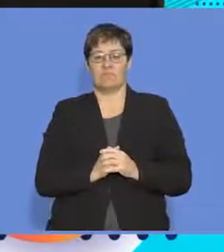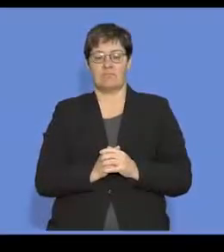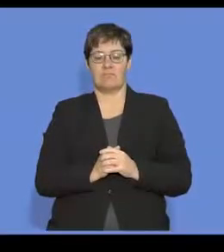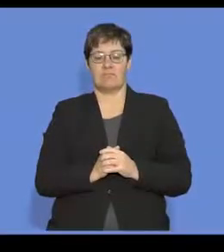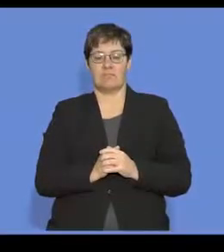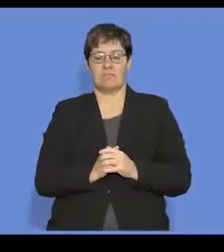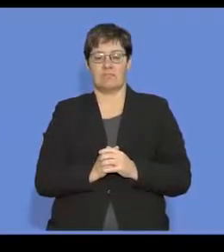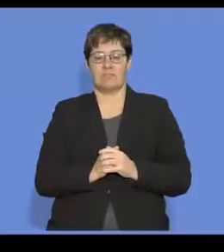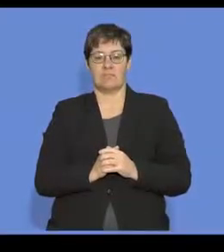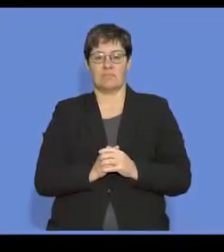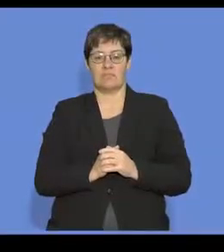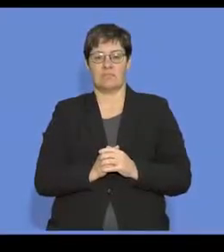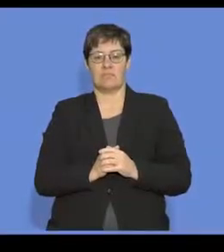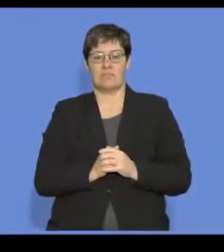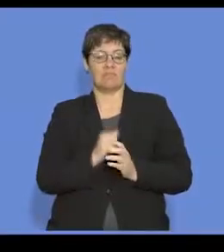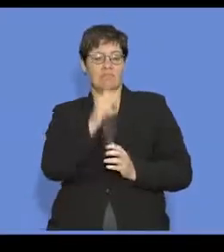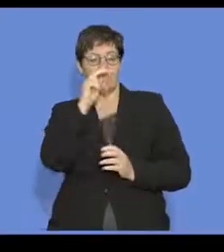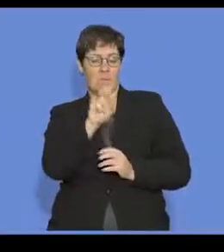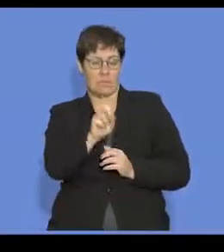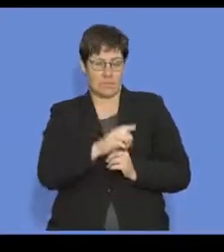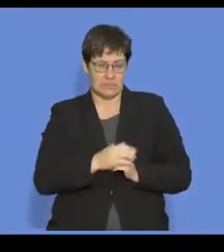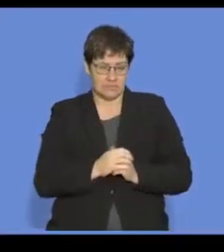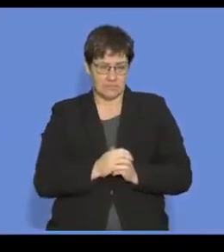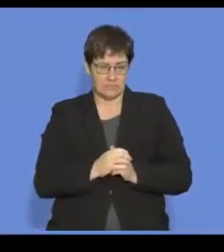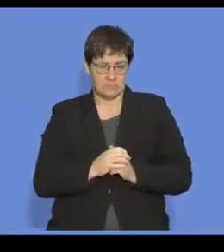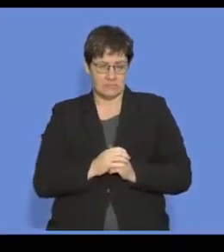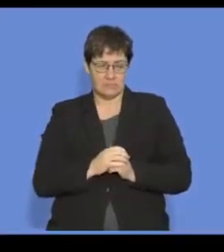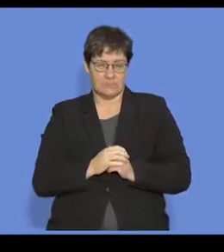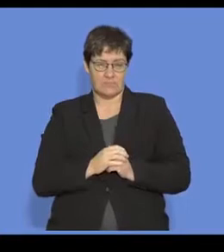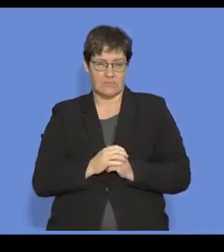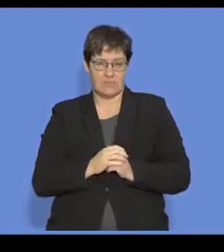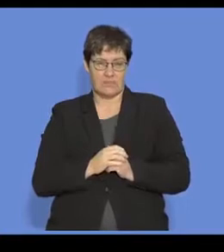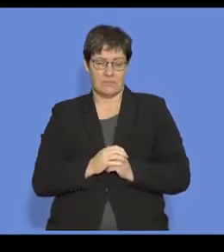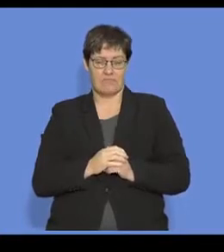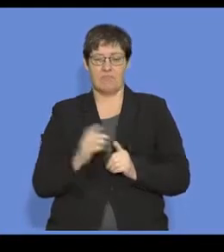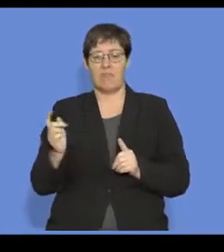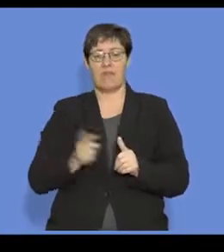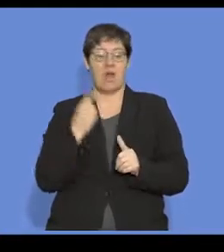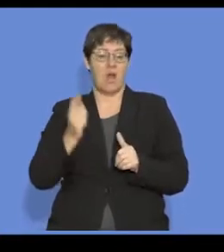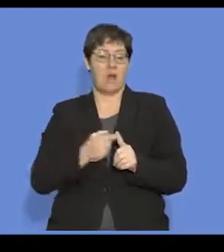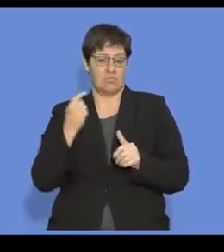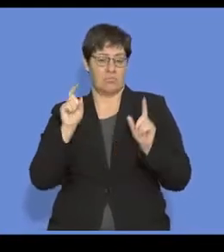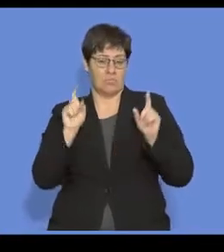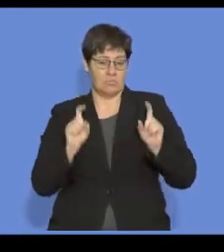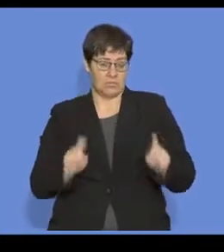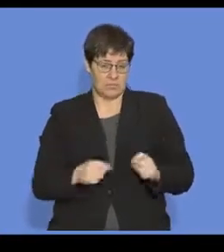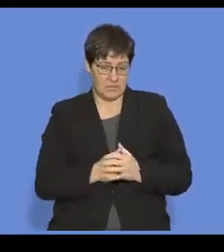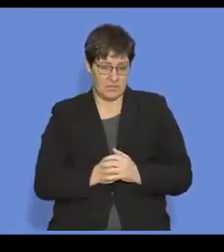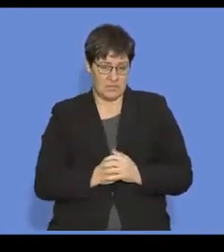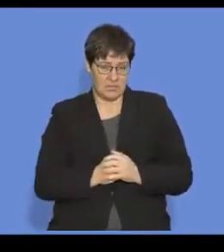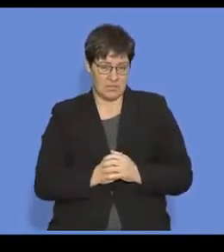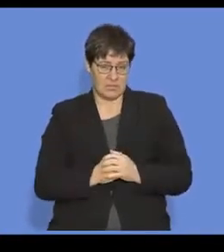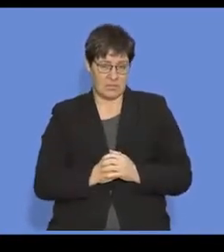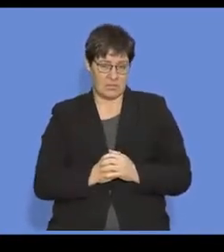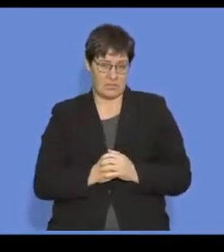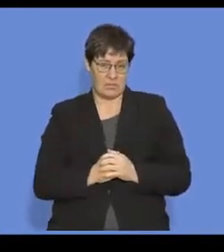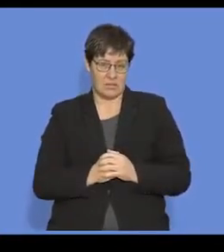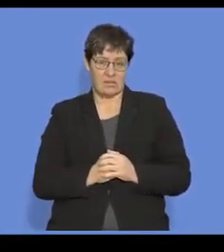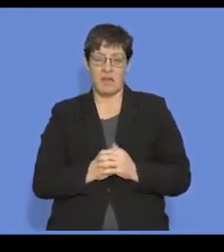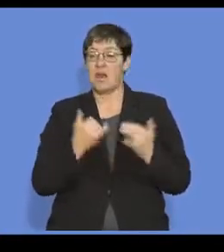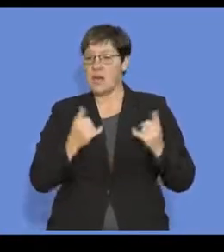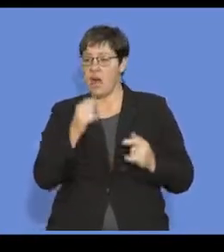So what are we going to look at under our counting principle? Also, what I'd like